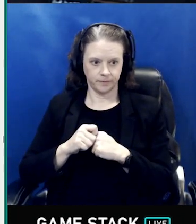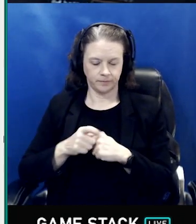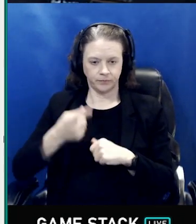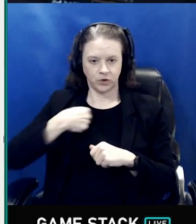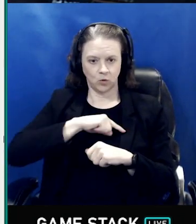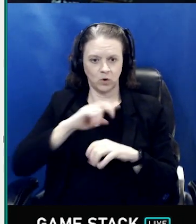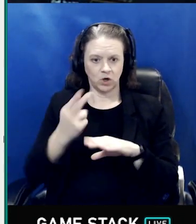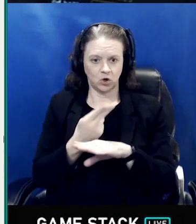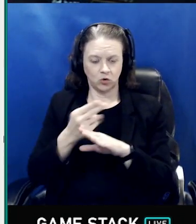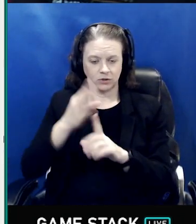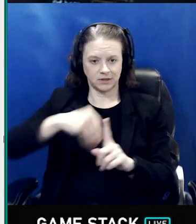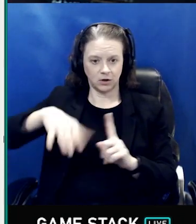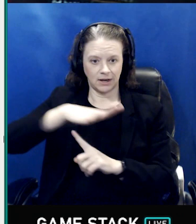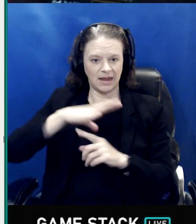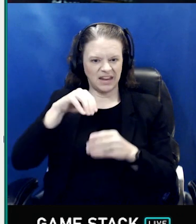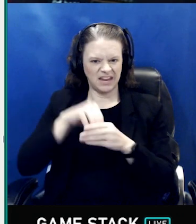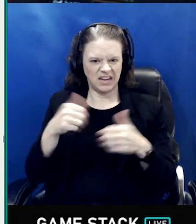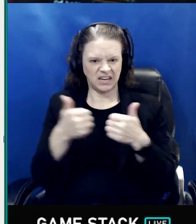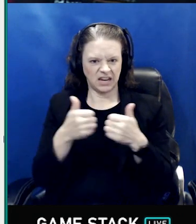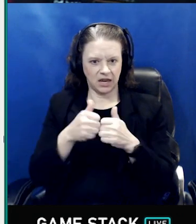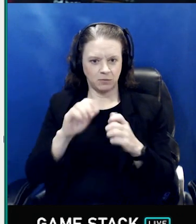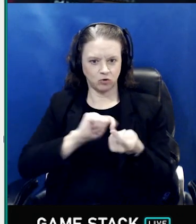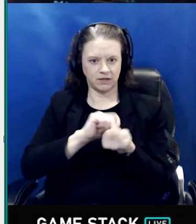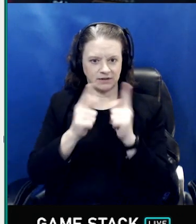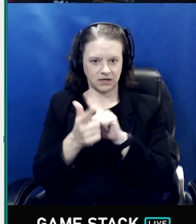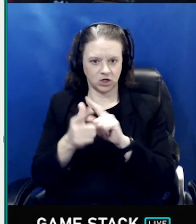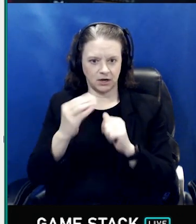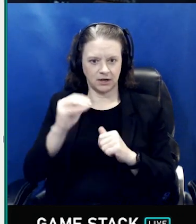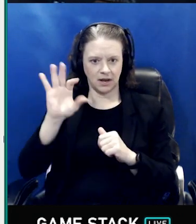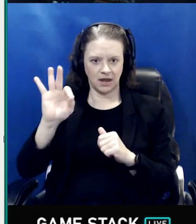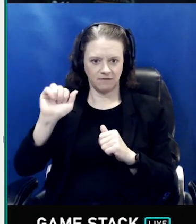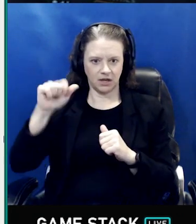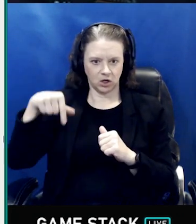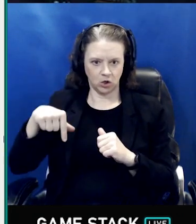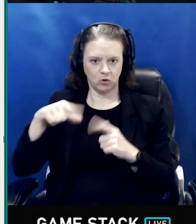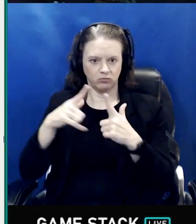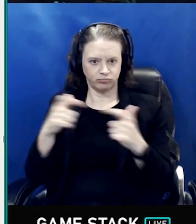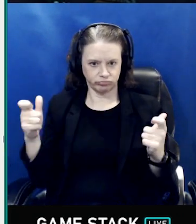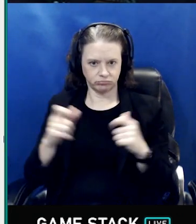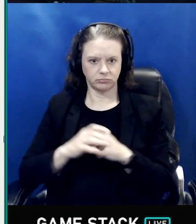in-game translation and FAQ and etc.